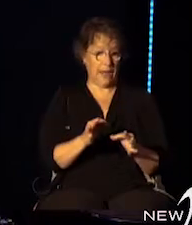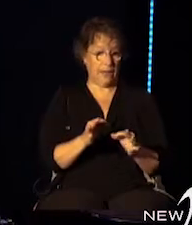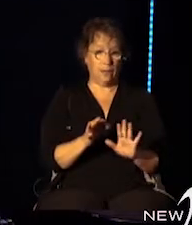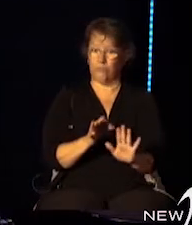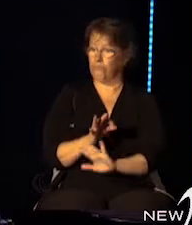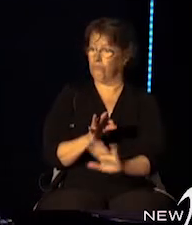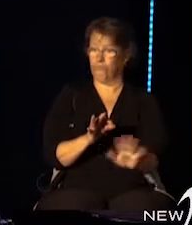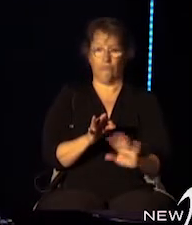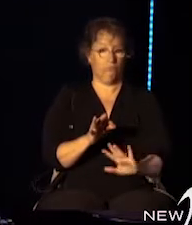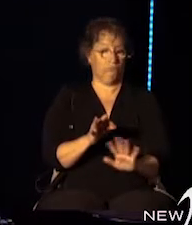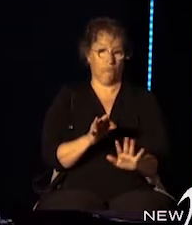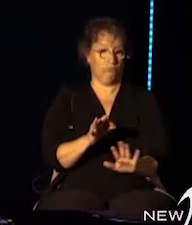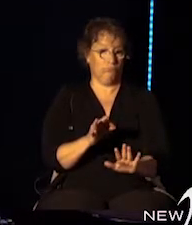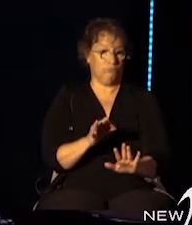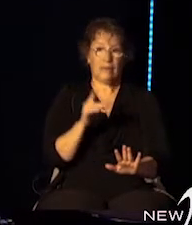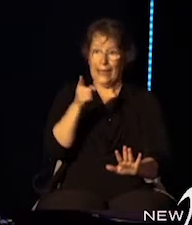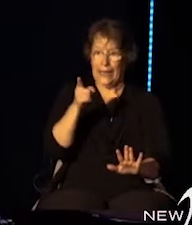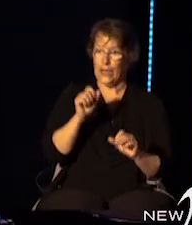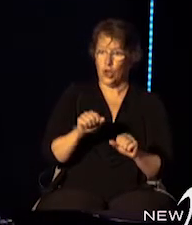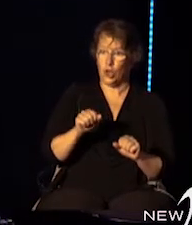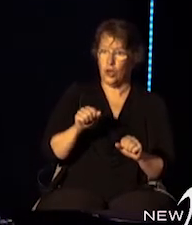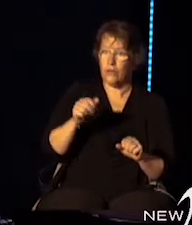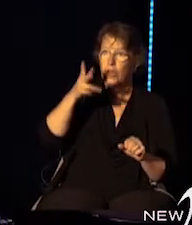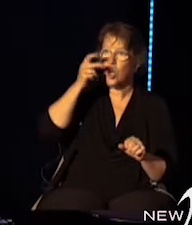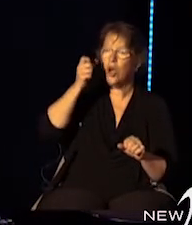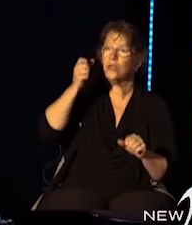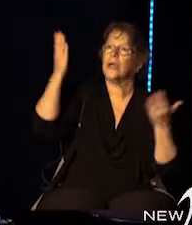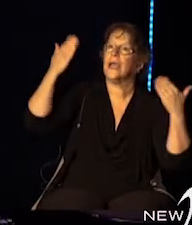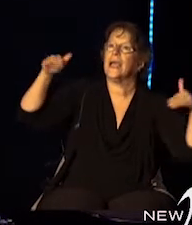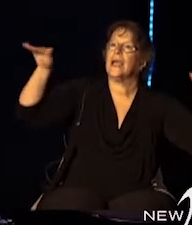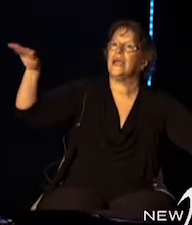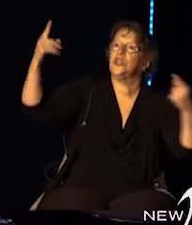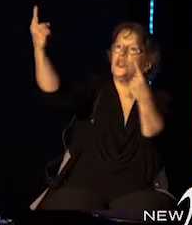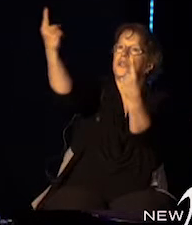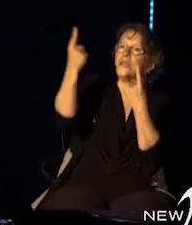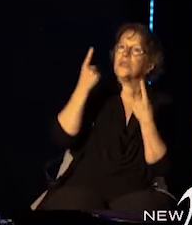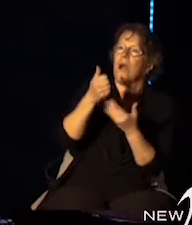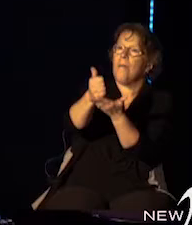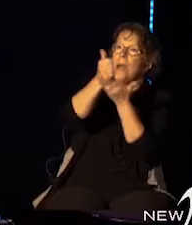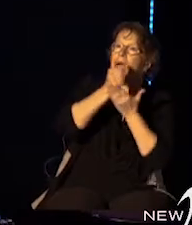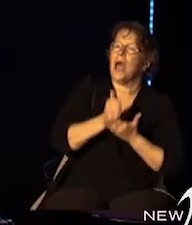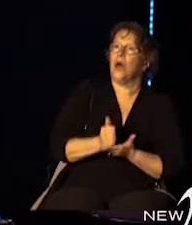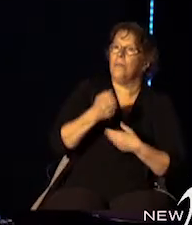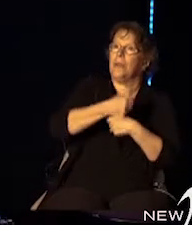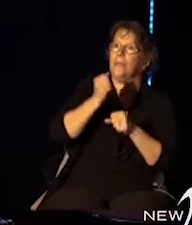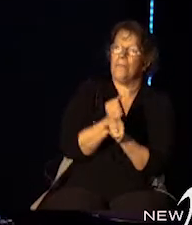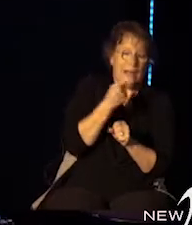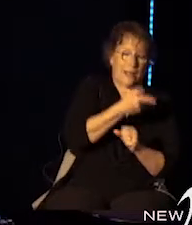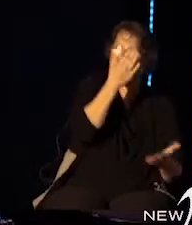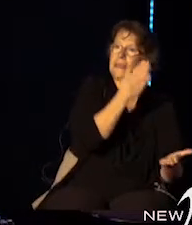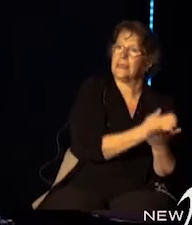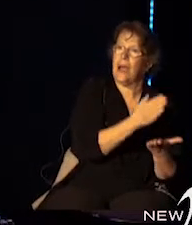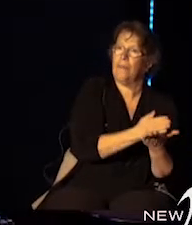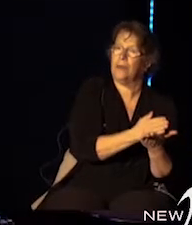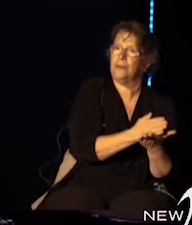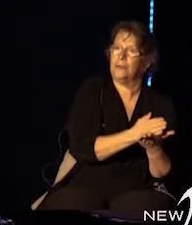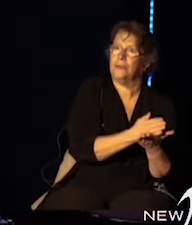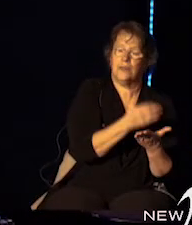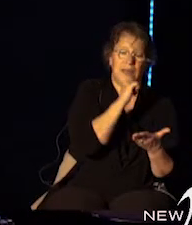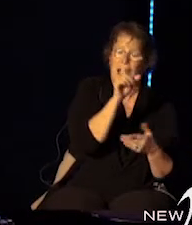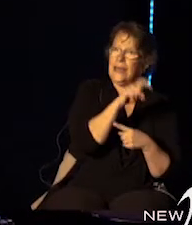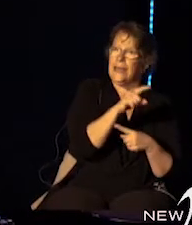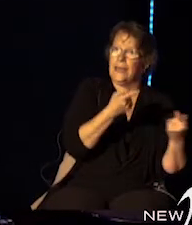called legions of angels to get him out of that spot. But he didn't. His love for you and for